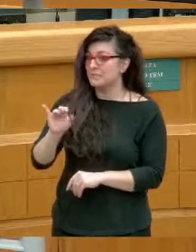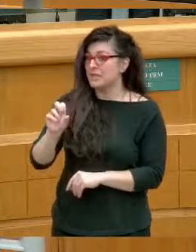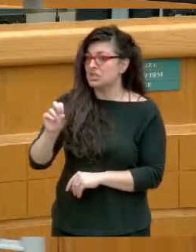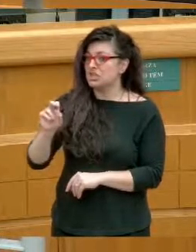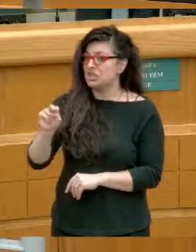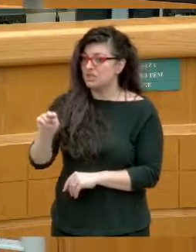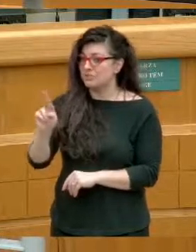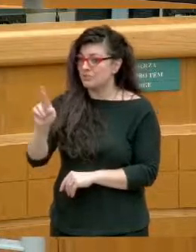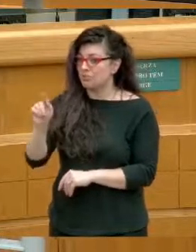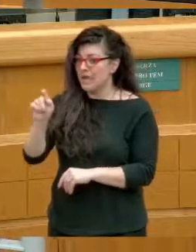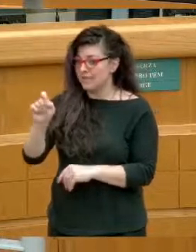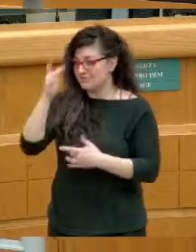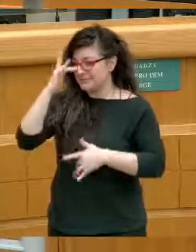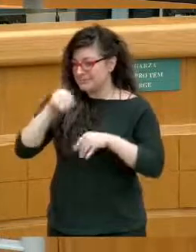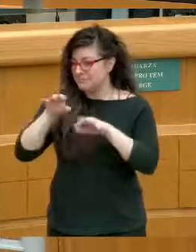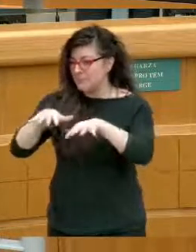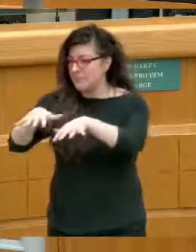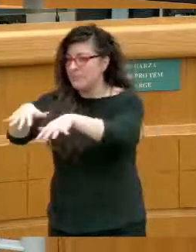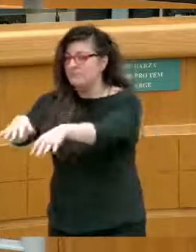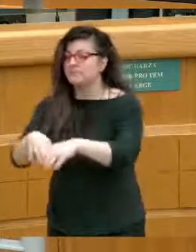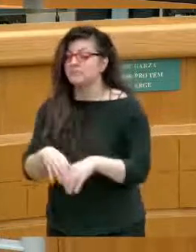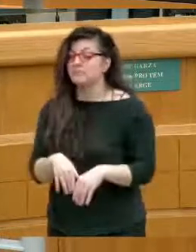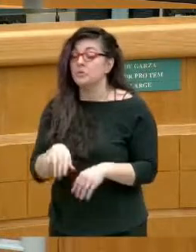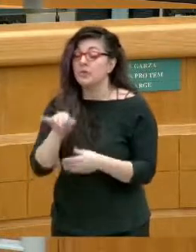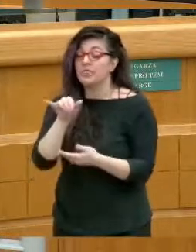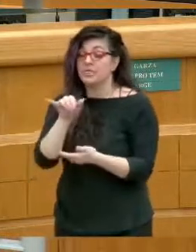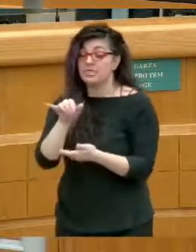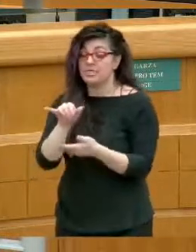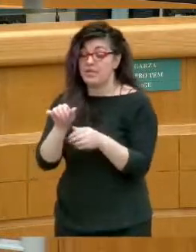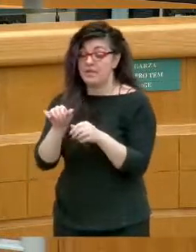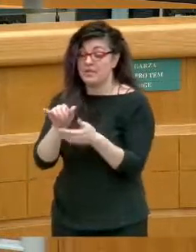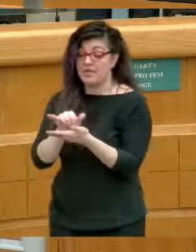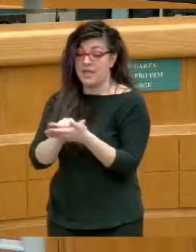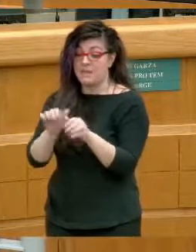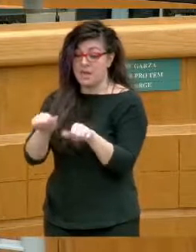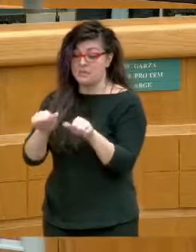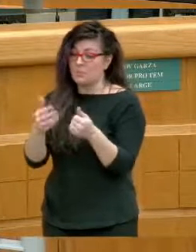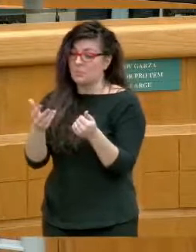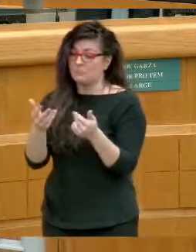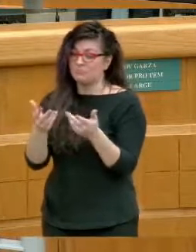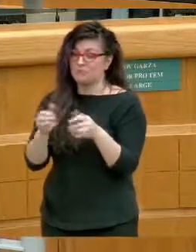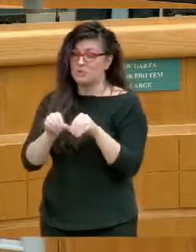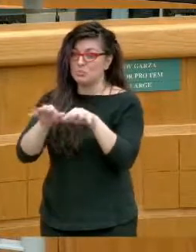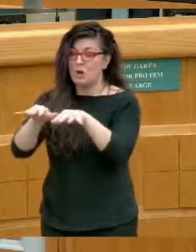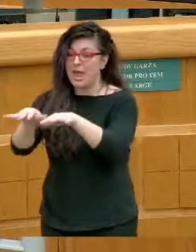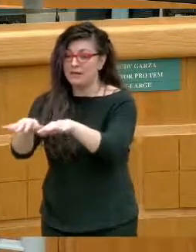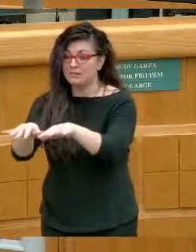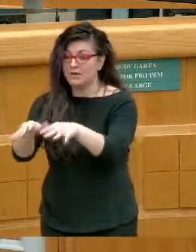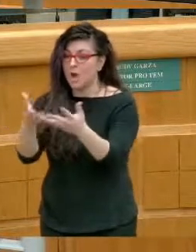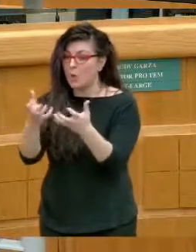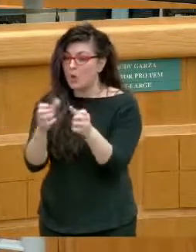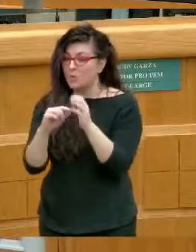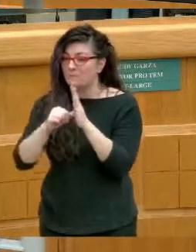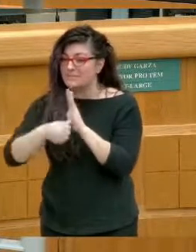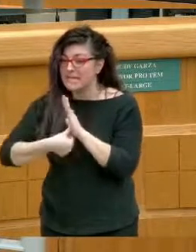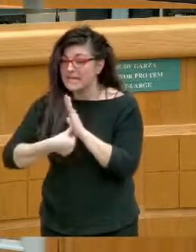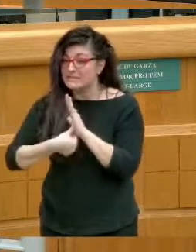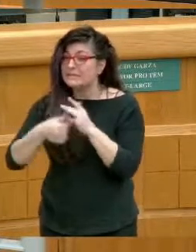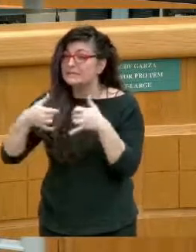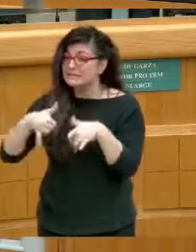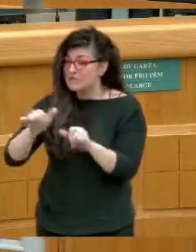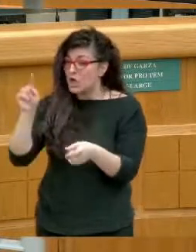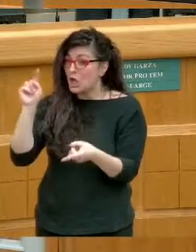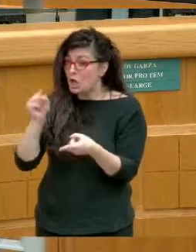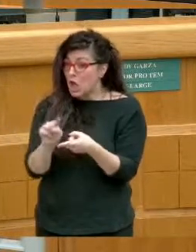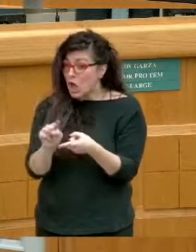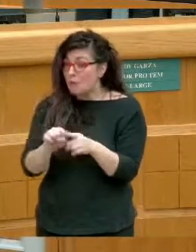So that probability of transmission in the coastal bend, I just want to emphasize one more time, it's not higher, it's still low. There's just more